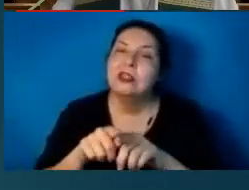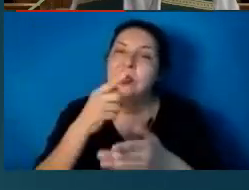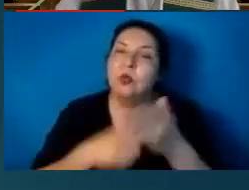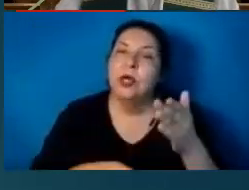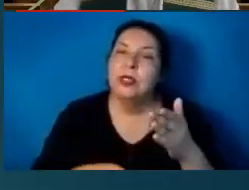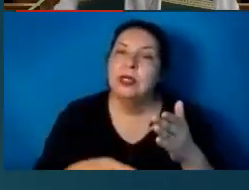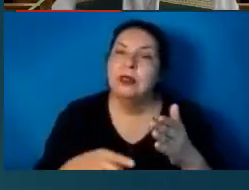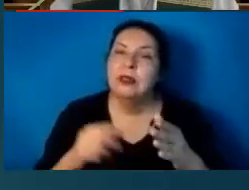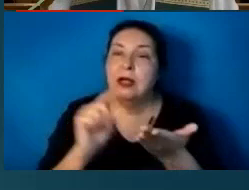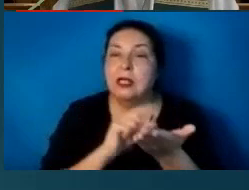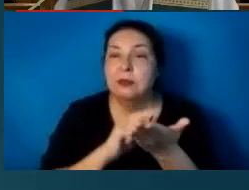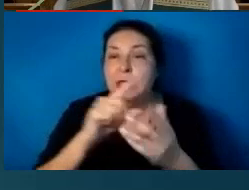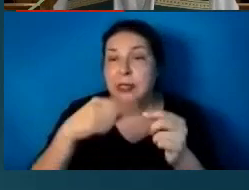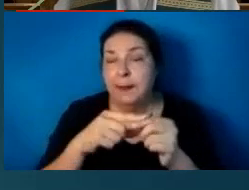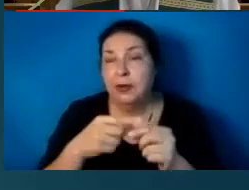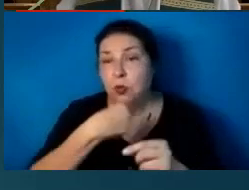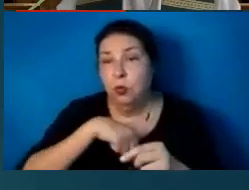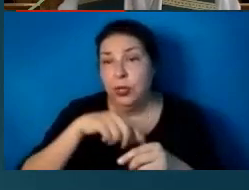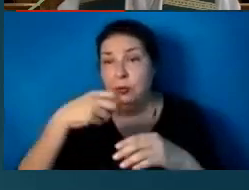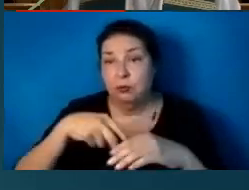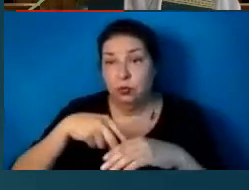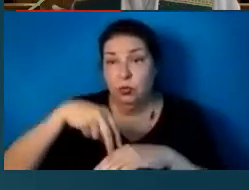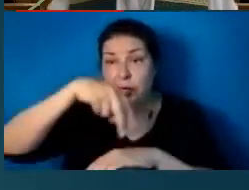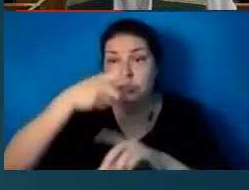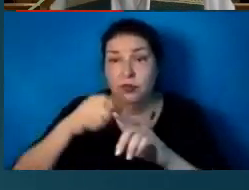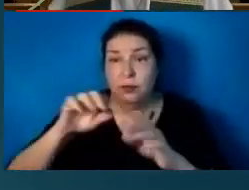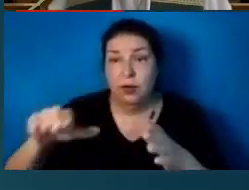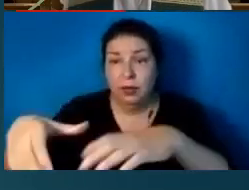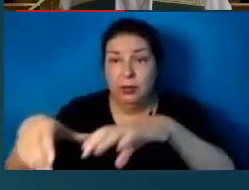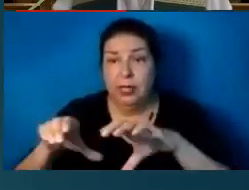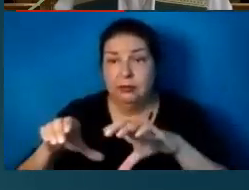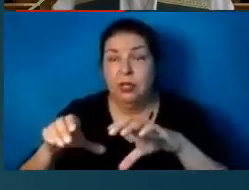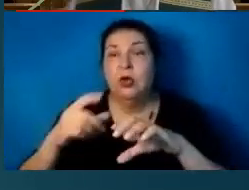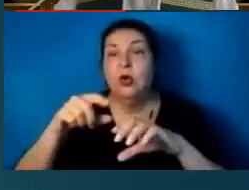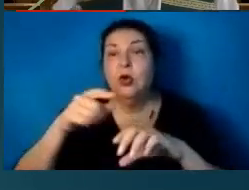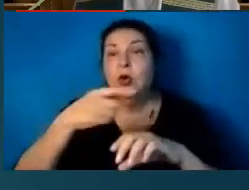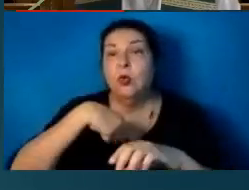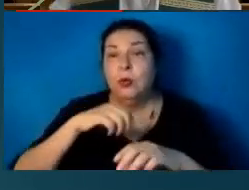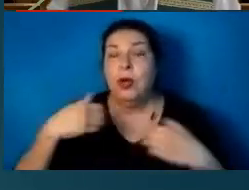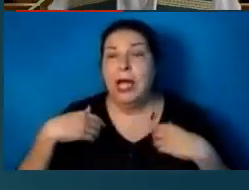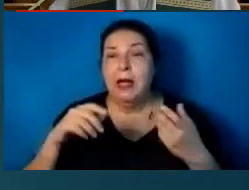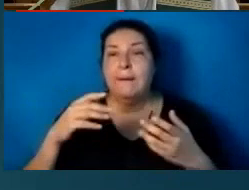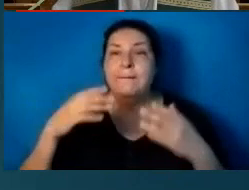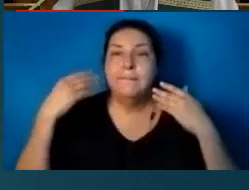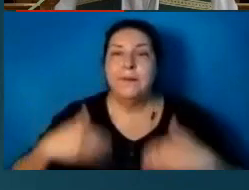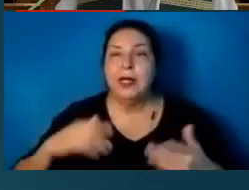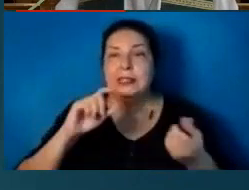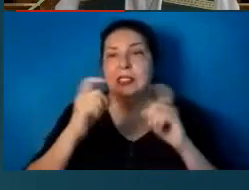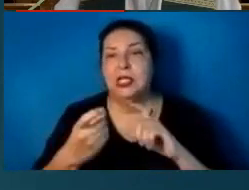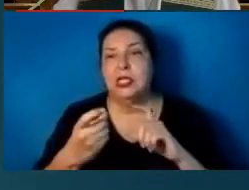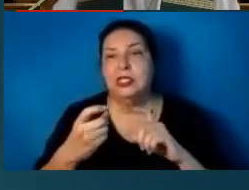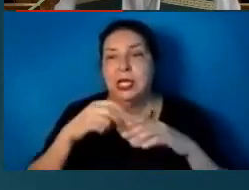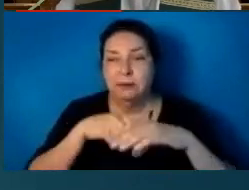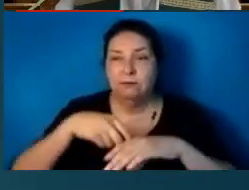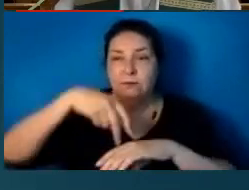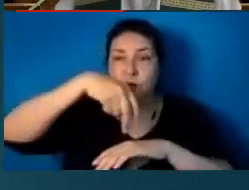about. We will rise from our graves. We will have transformed bodies and rise to eternal life